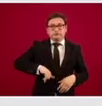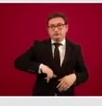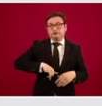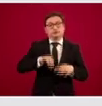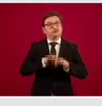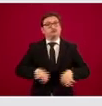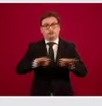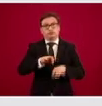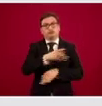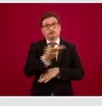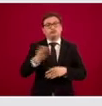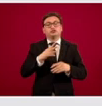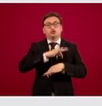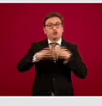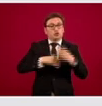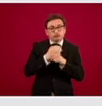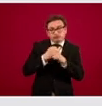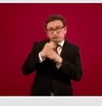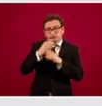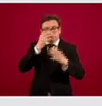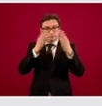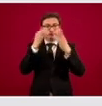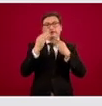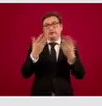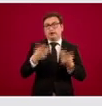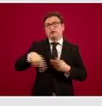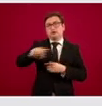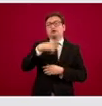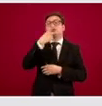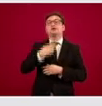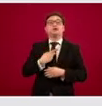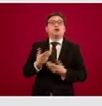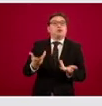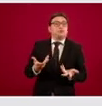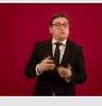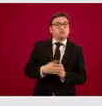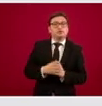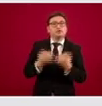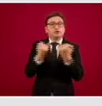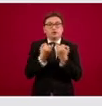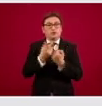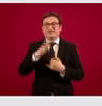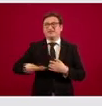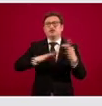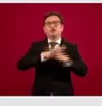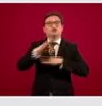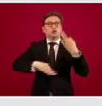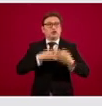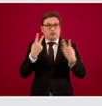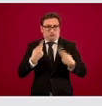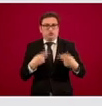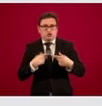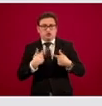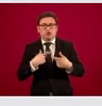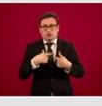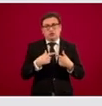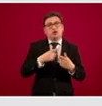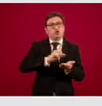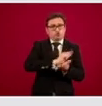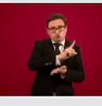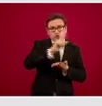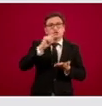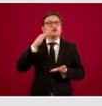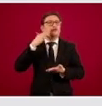sites, recommendations for health professionals, myths and realities, which are very important because it is